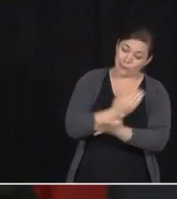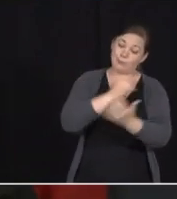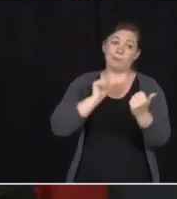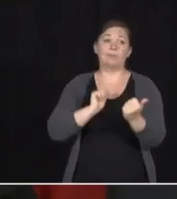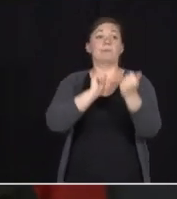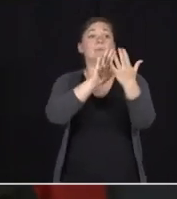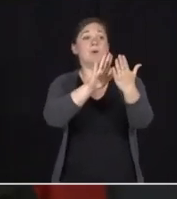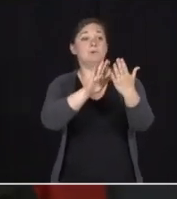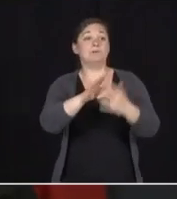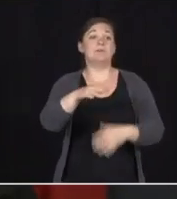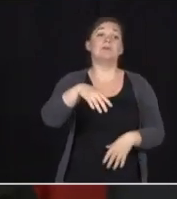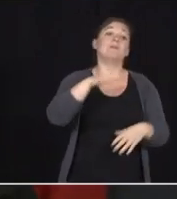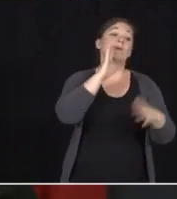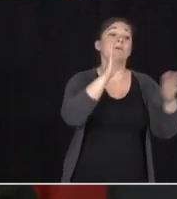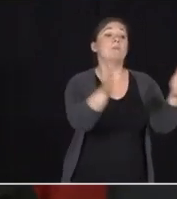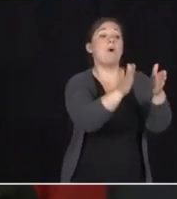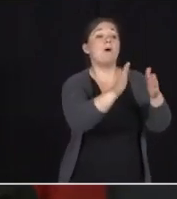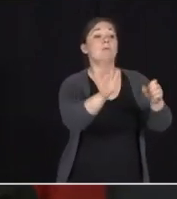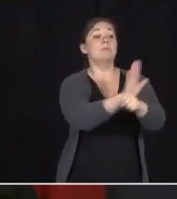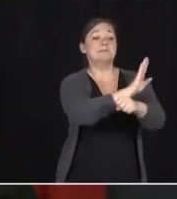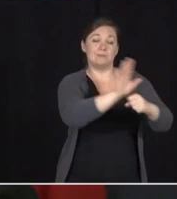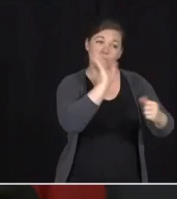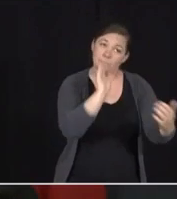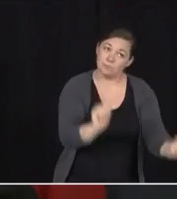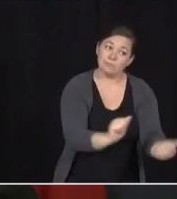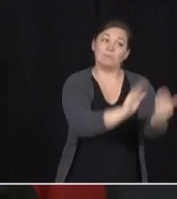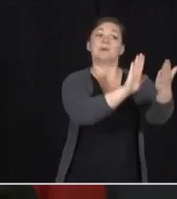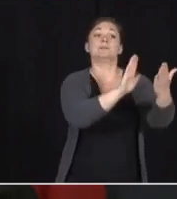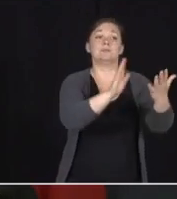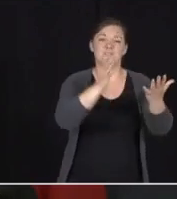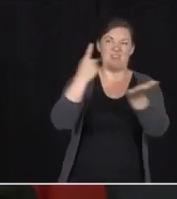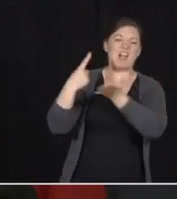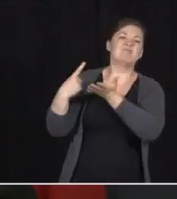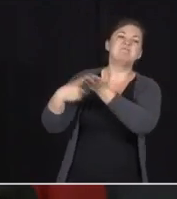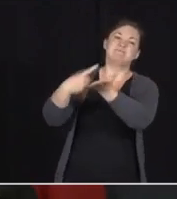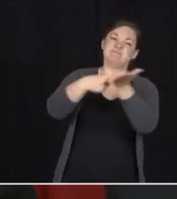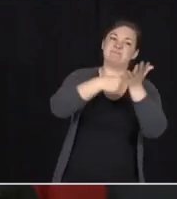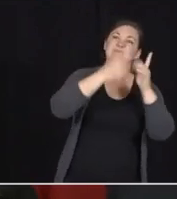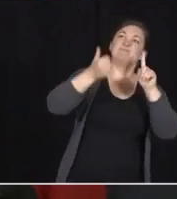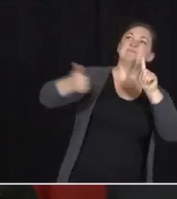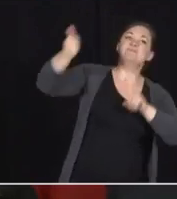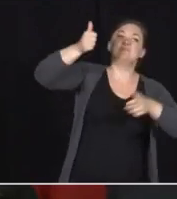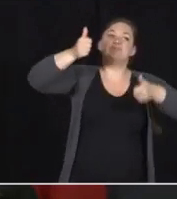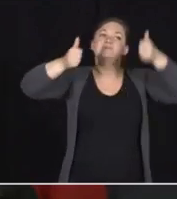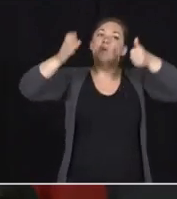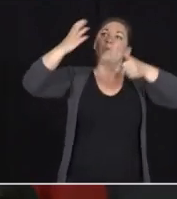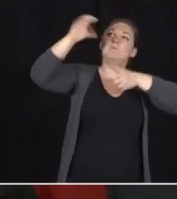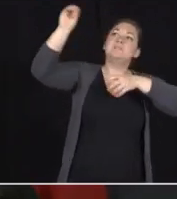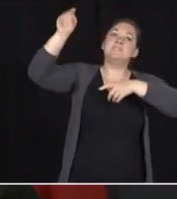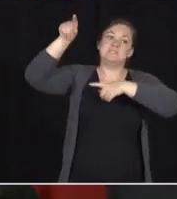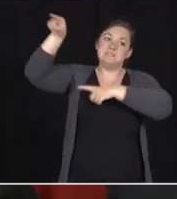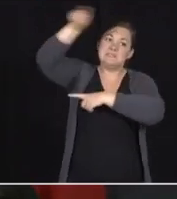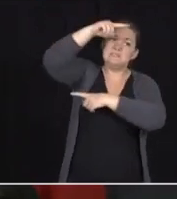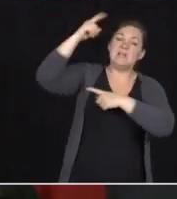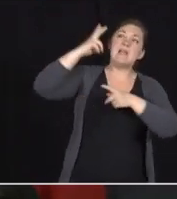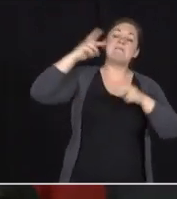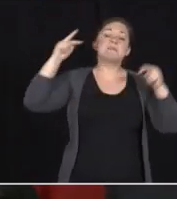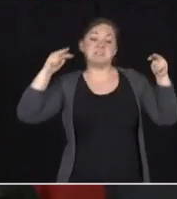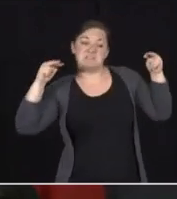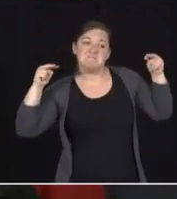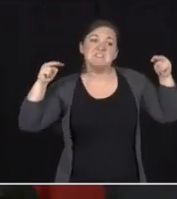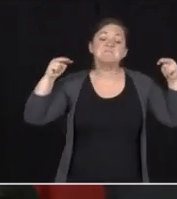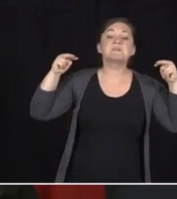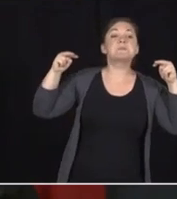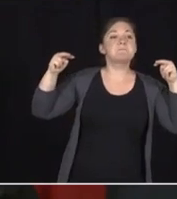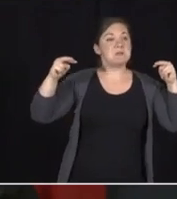many CEOs, and they've realized, wow, there's a better way of doing things, more efficient way of doing things that are going to benefit not just the